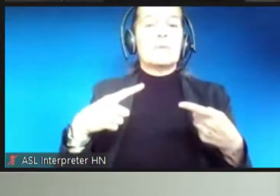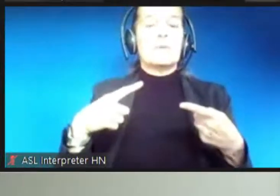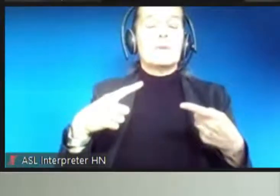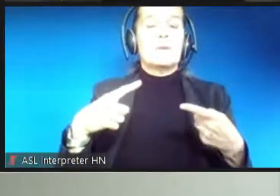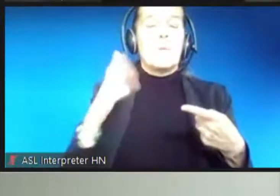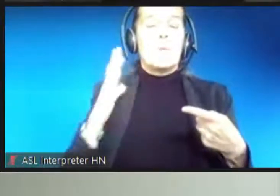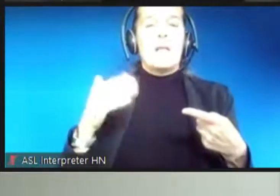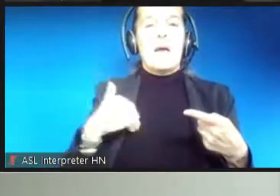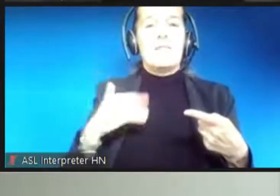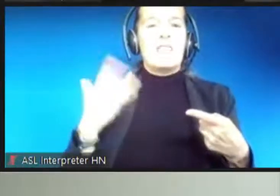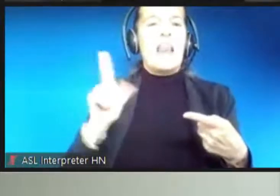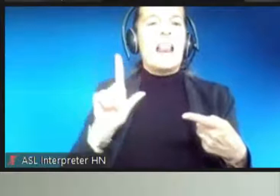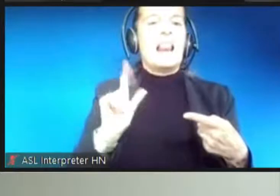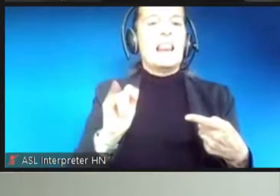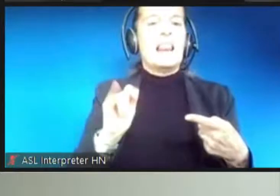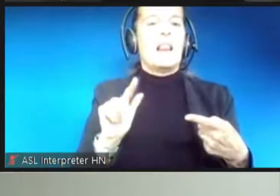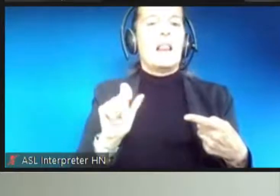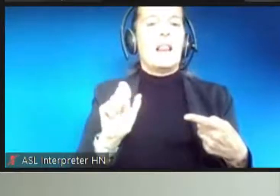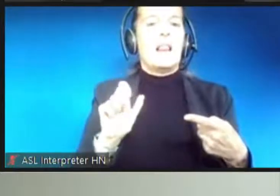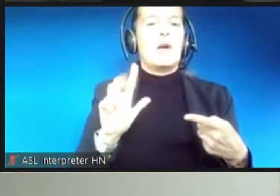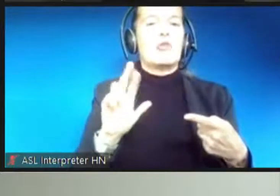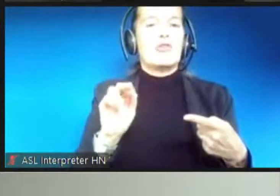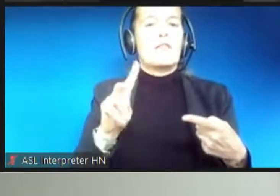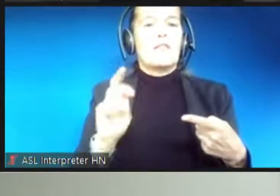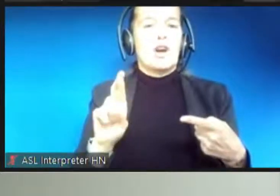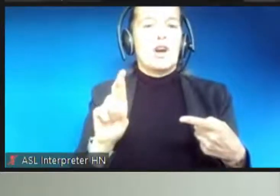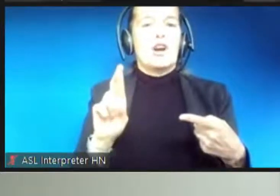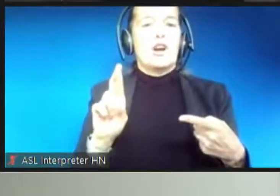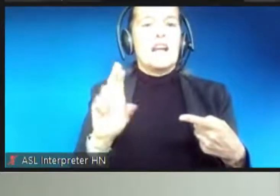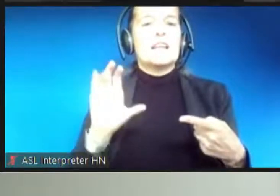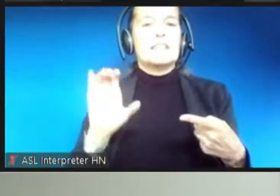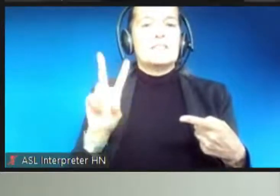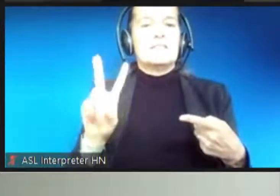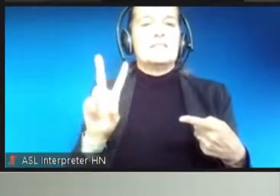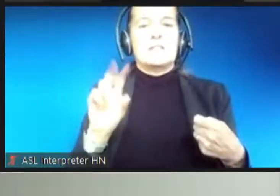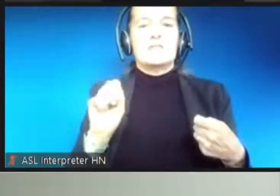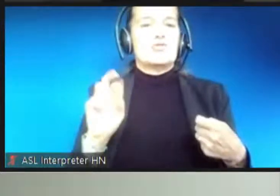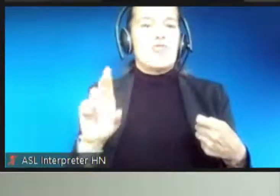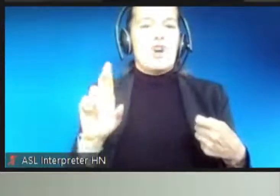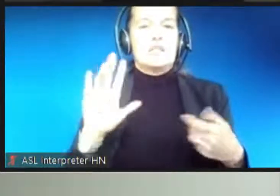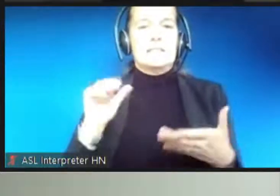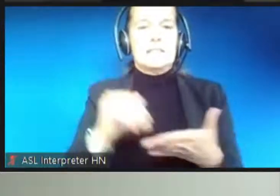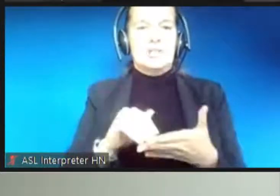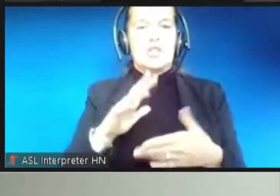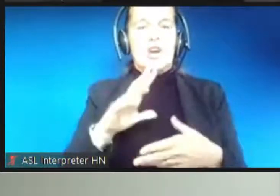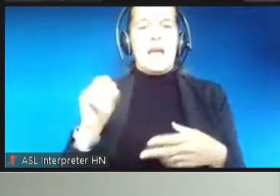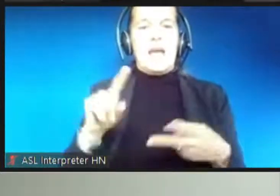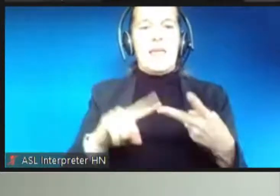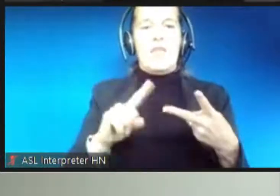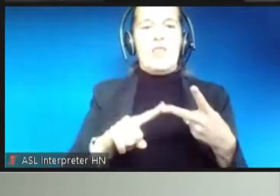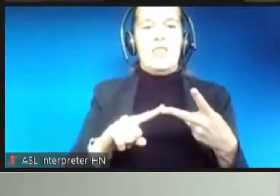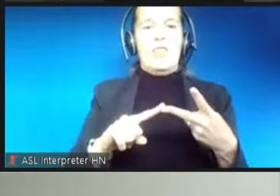at Little River Stevie Star Center. And on the